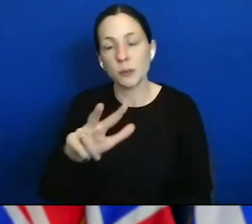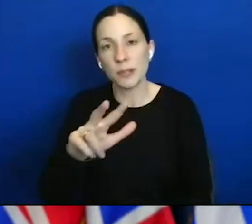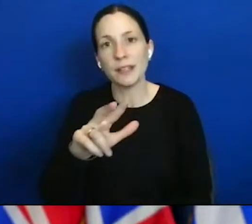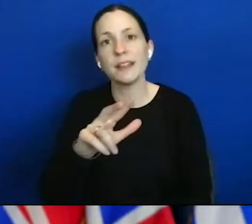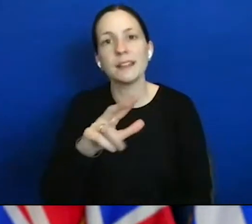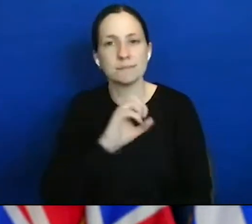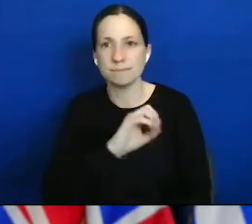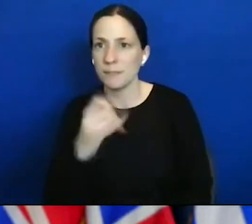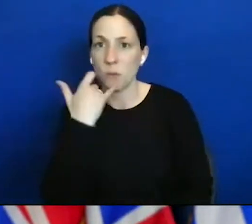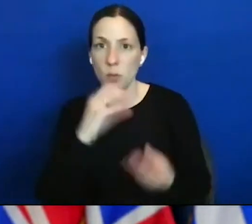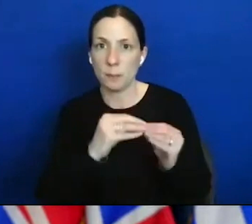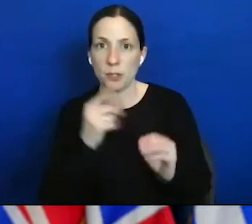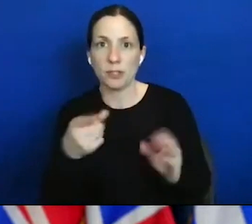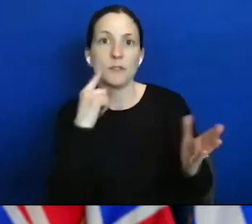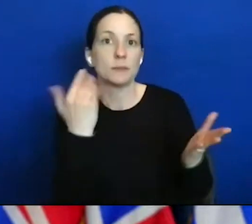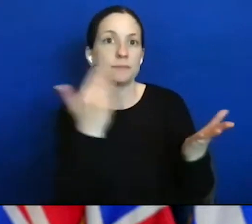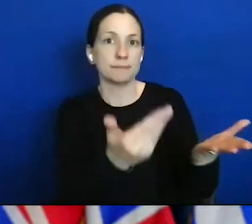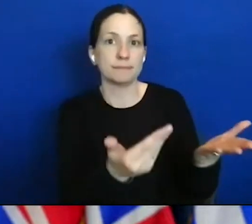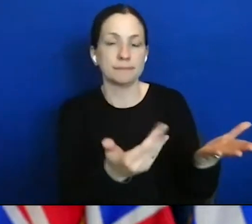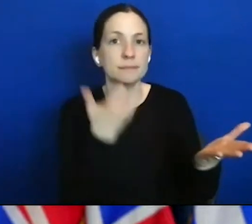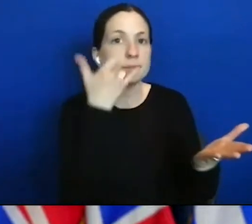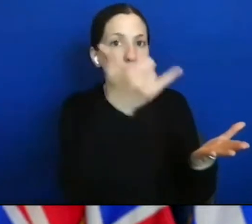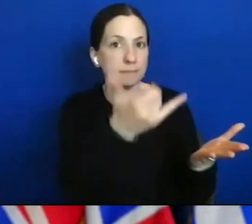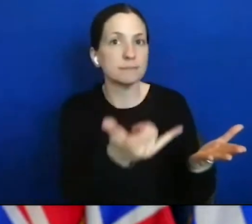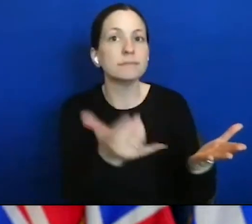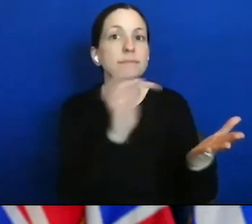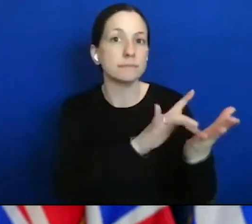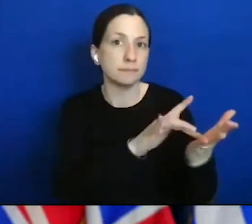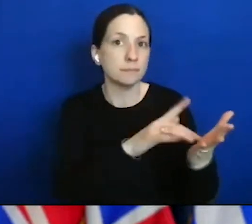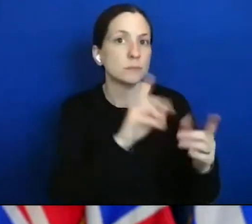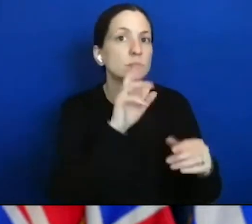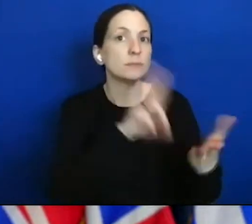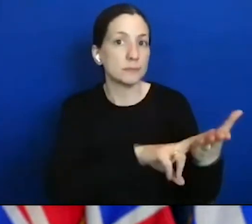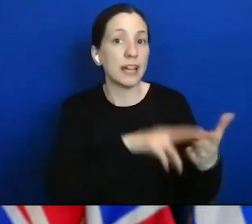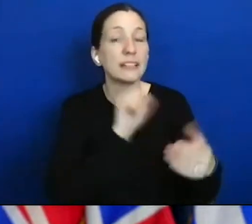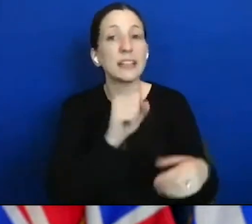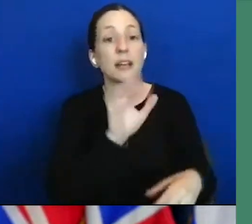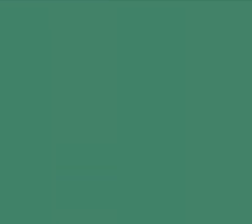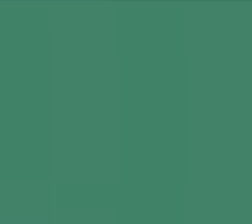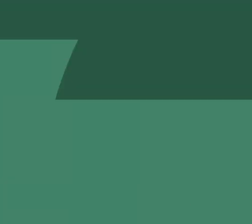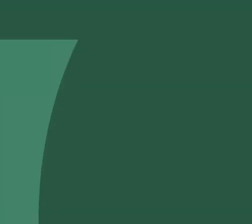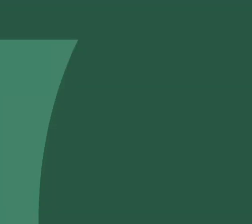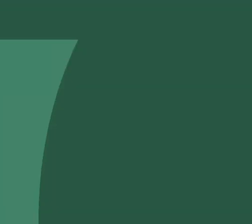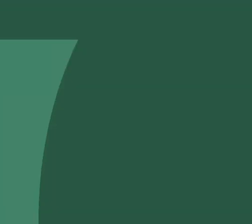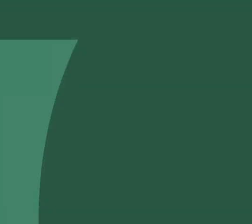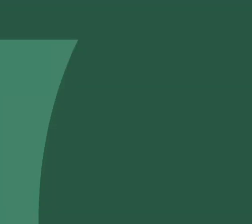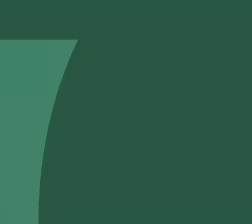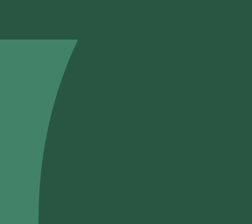1-833-838-2323, and you can press 4 to get services in other languages.